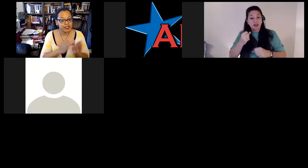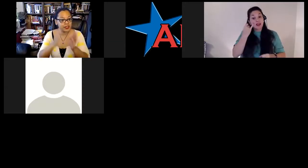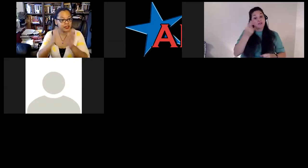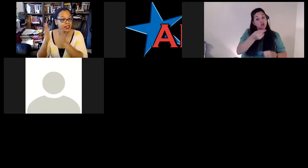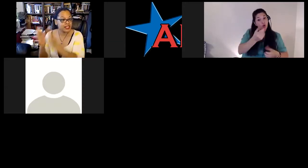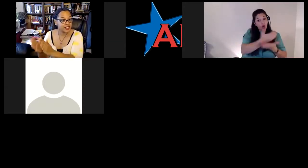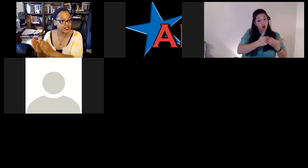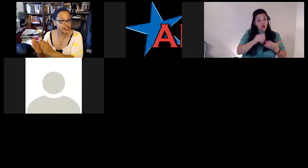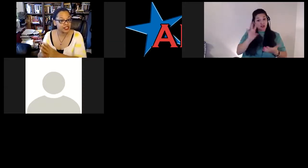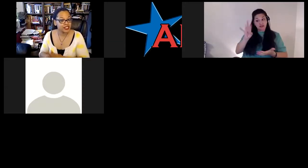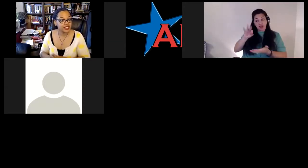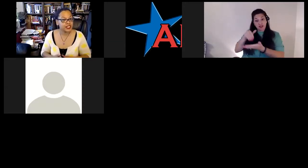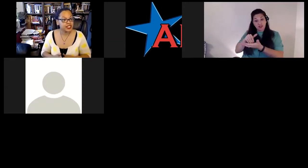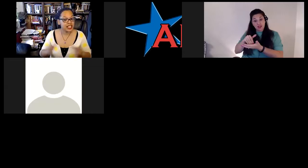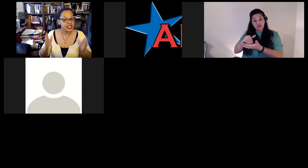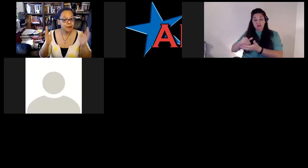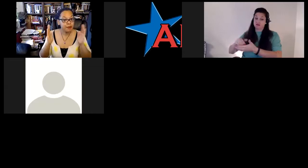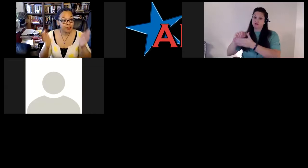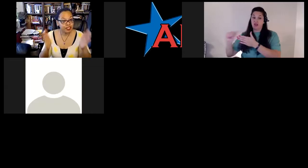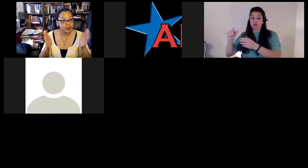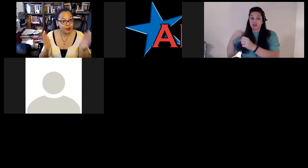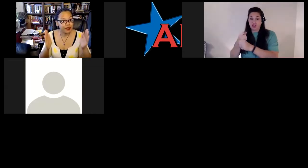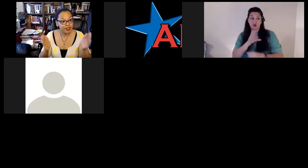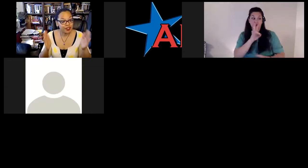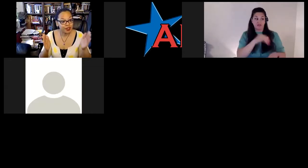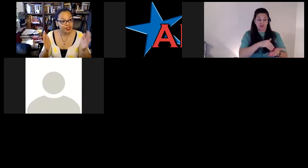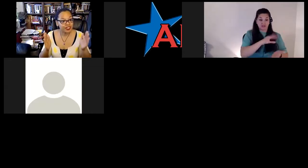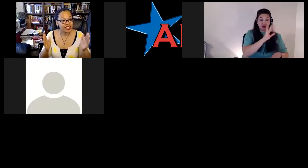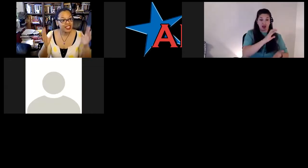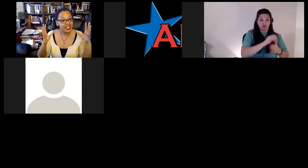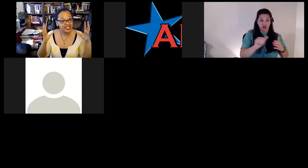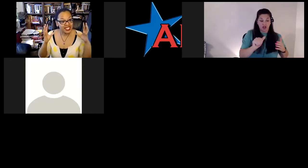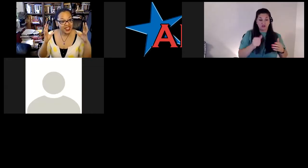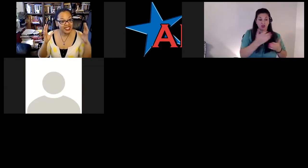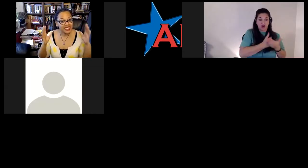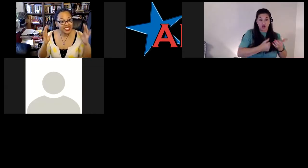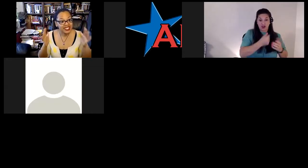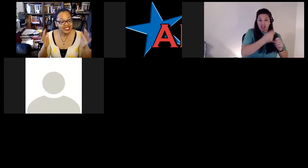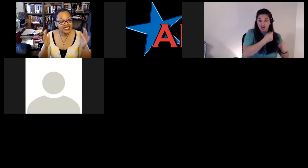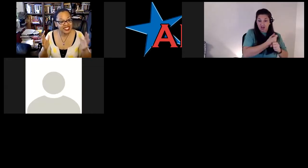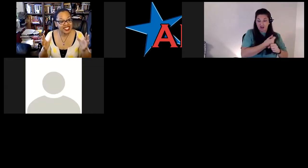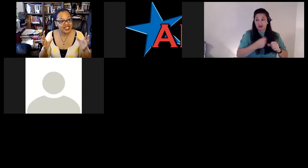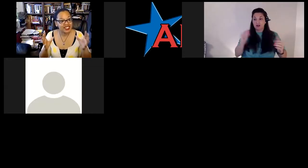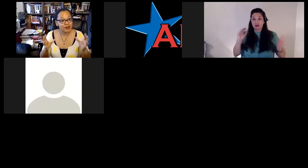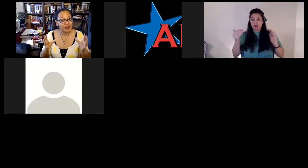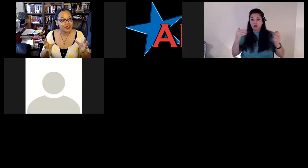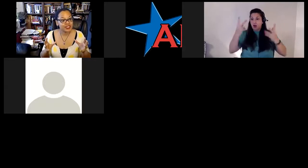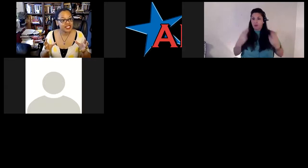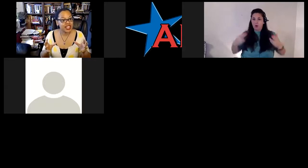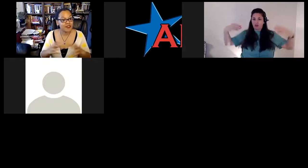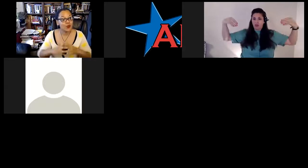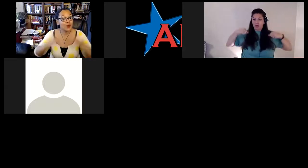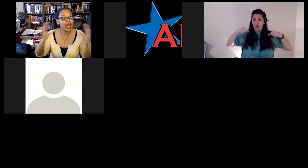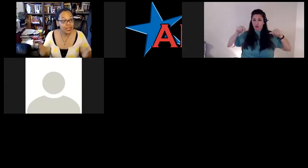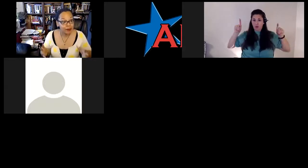makes $79,000 a year, and they both get $1,200, it's easy to see how that $1,200 is going to